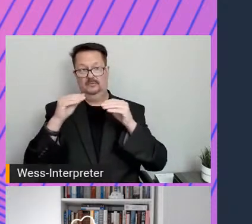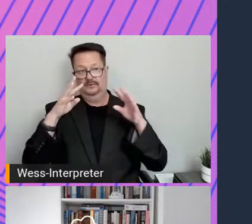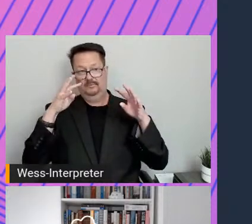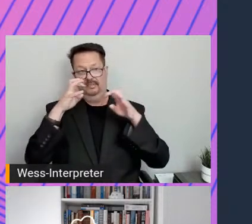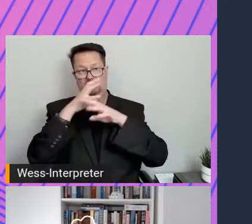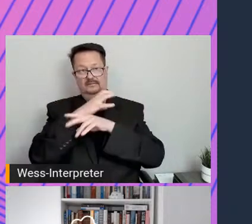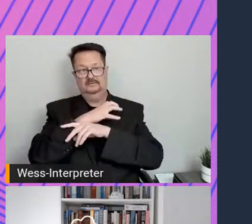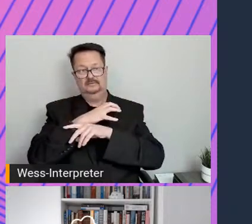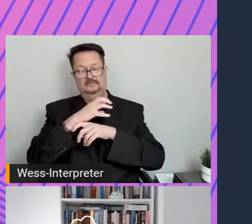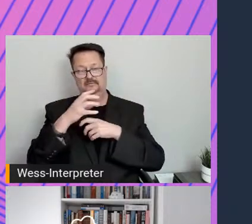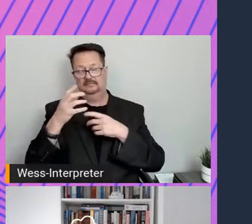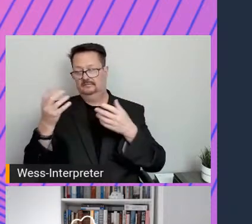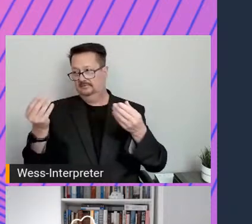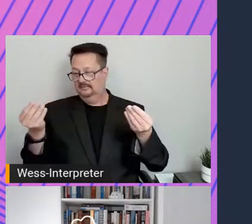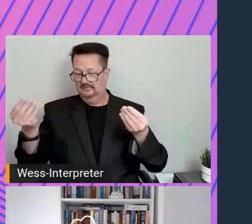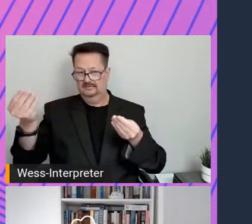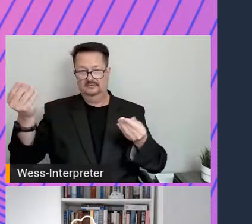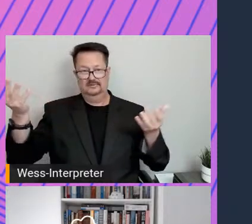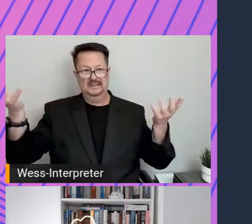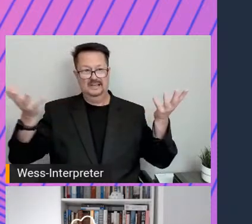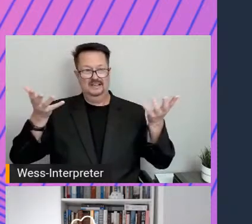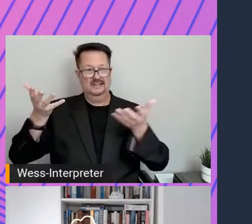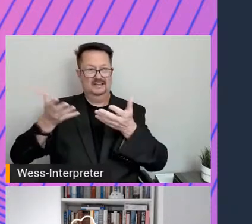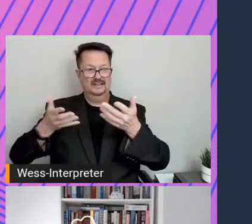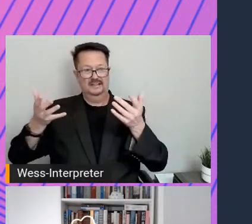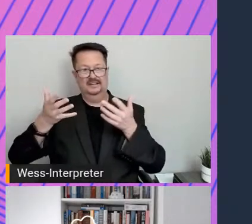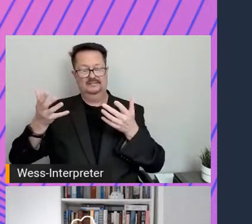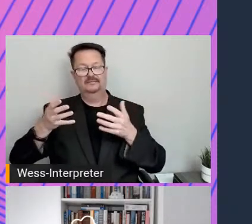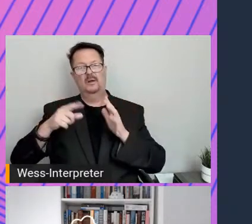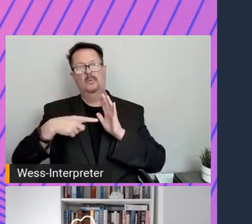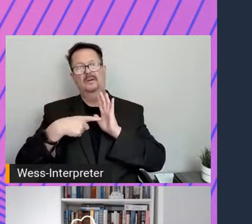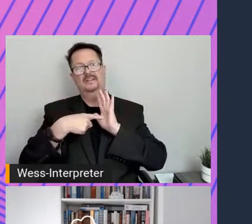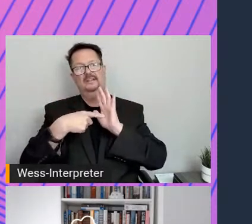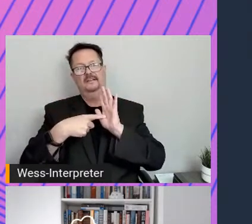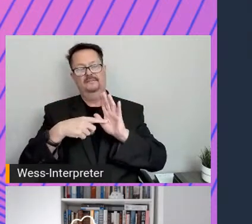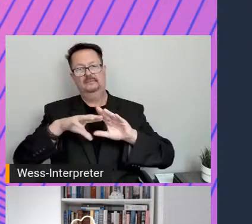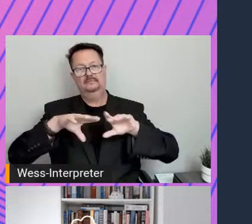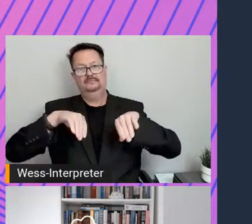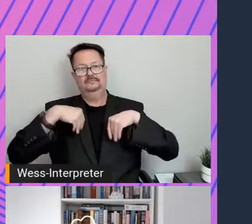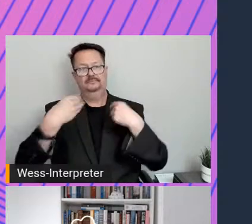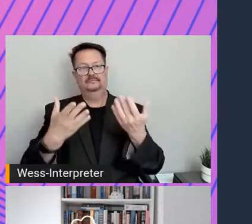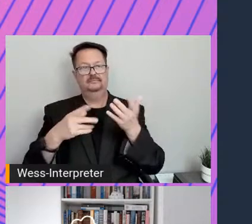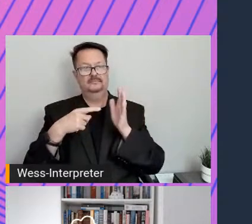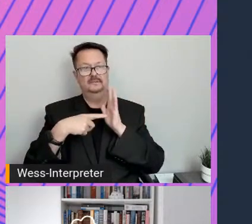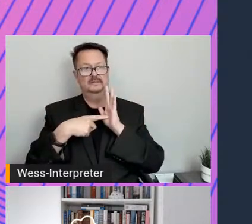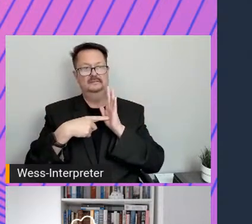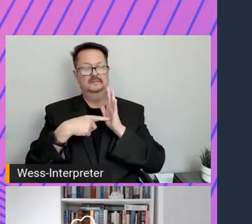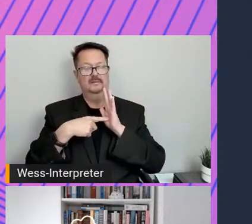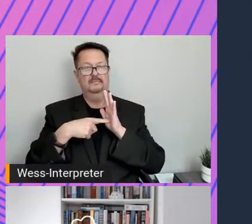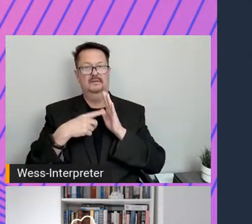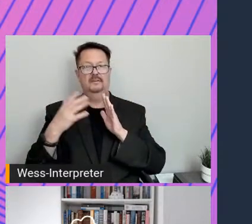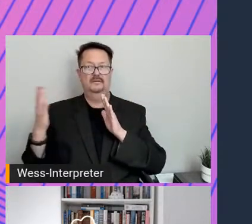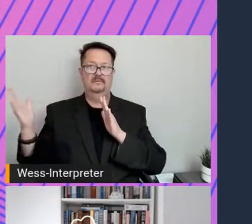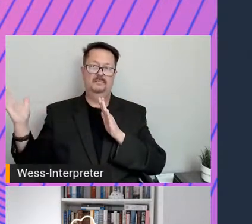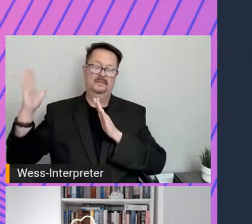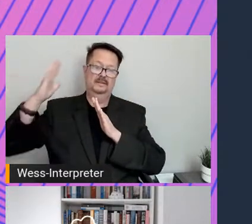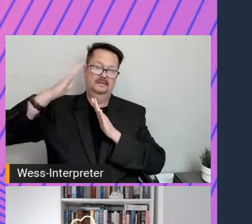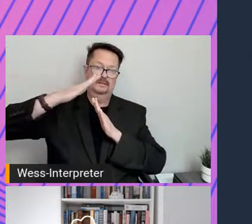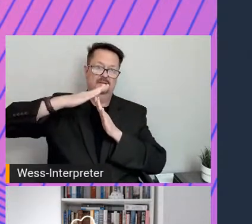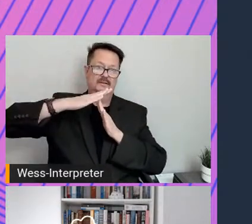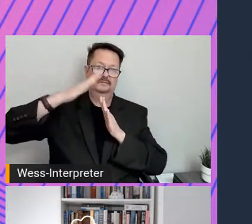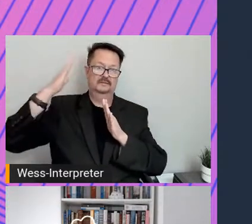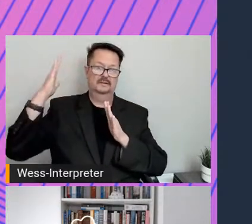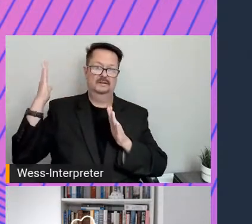of handling all this concurrency. So I want to show an example next of some of the top games that